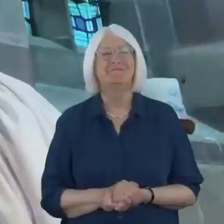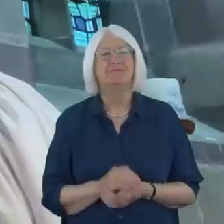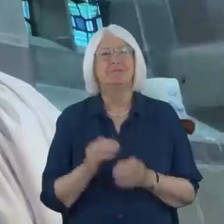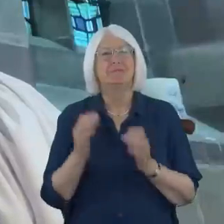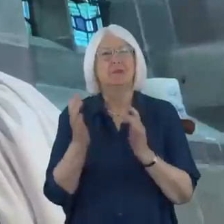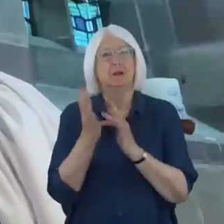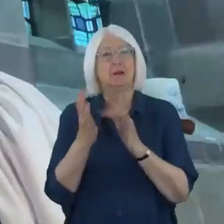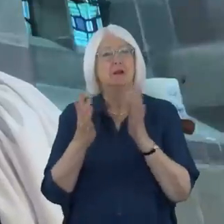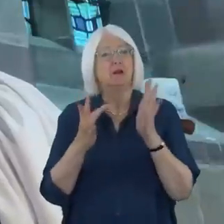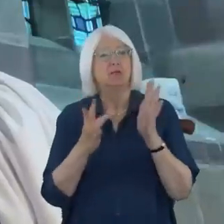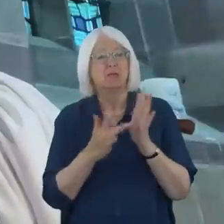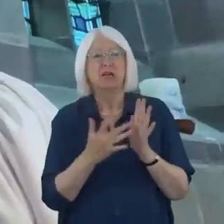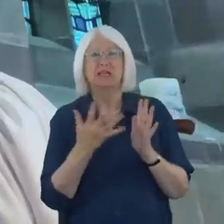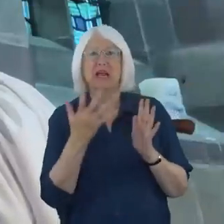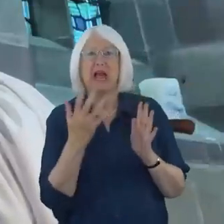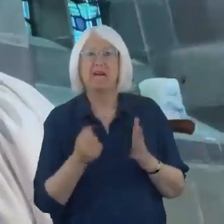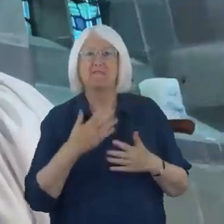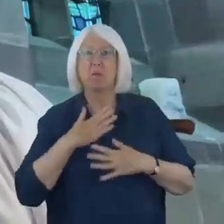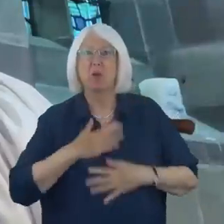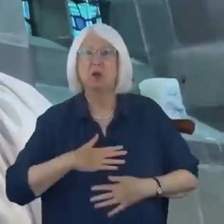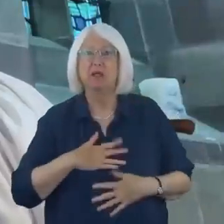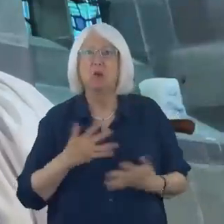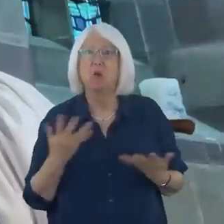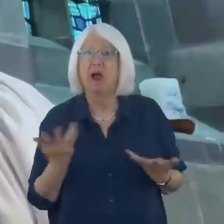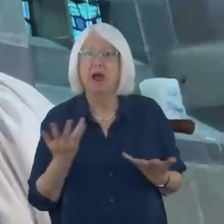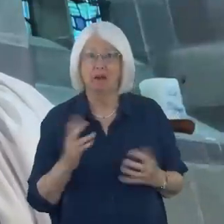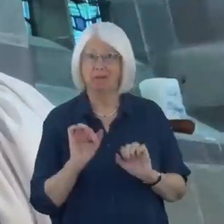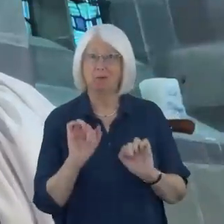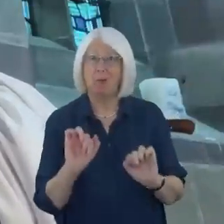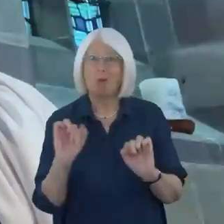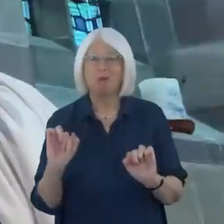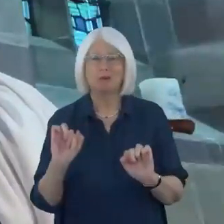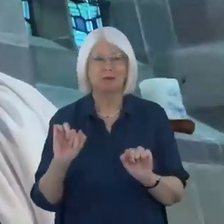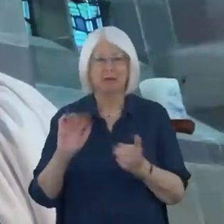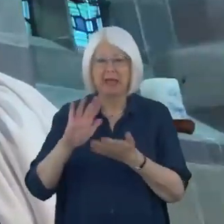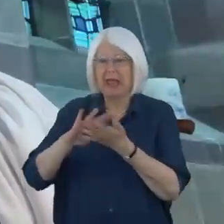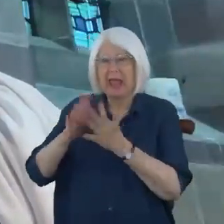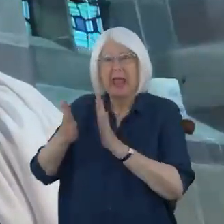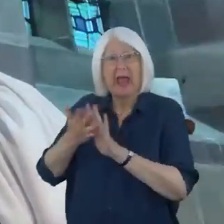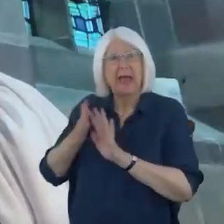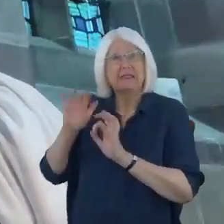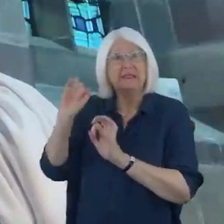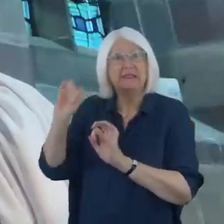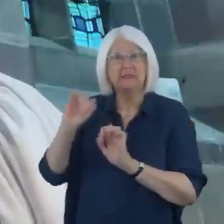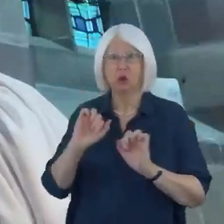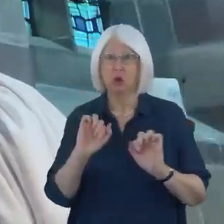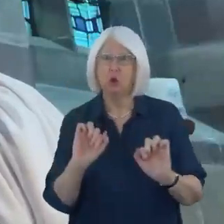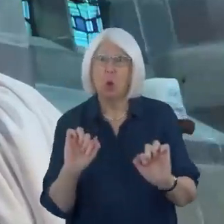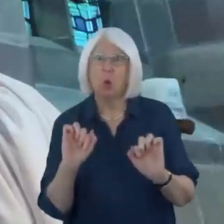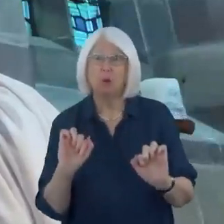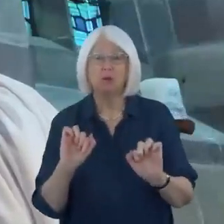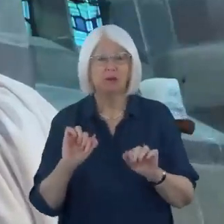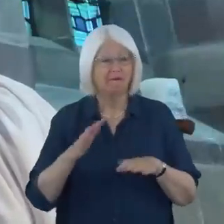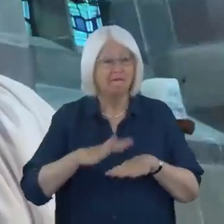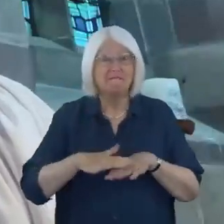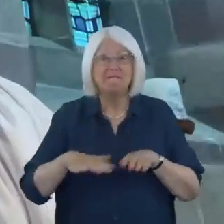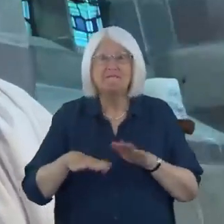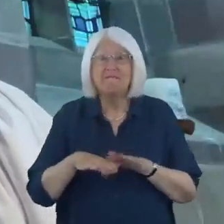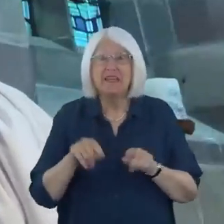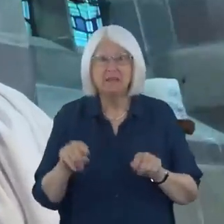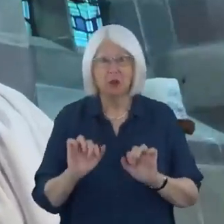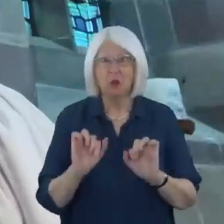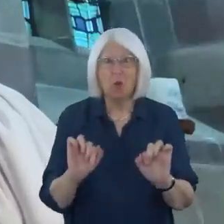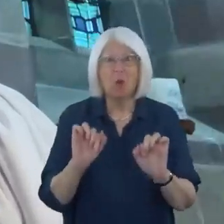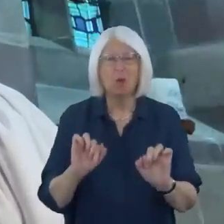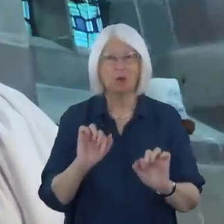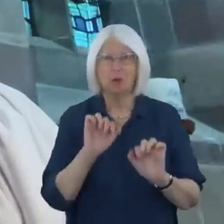Christ has no body now but yours. No hands, no feet on earth but yours.